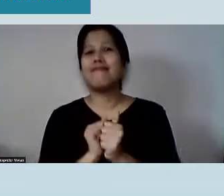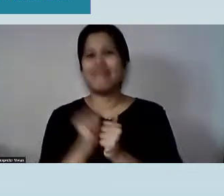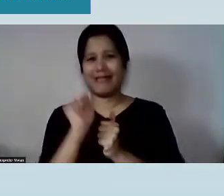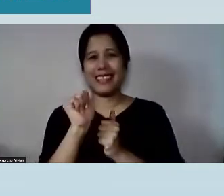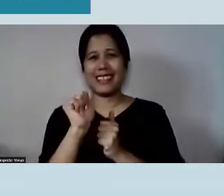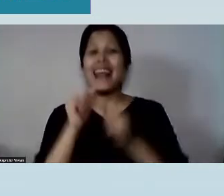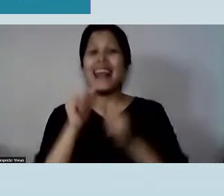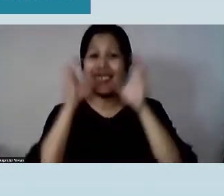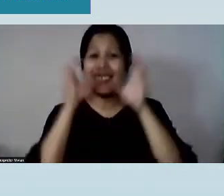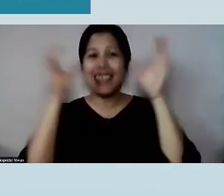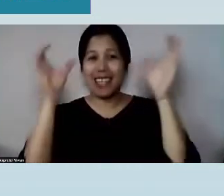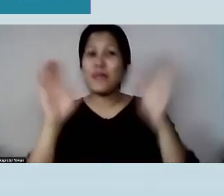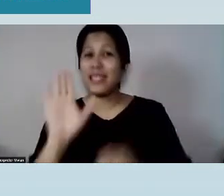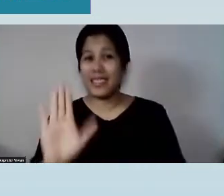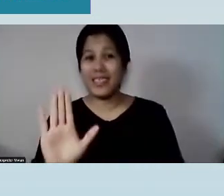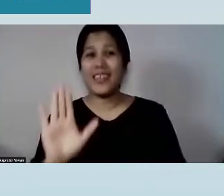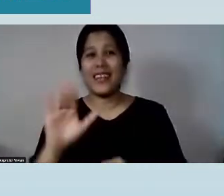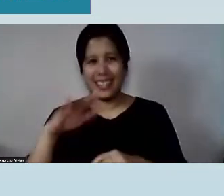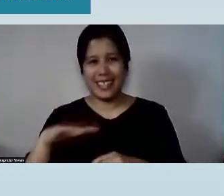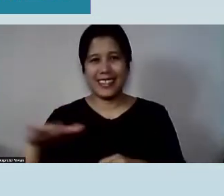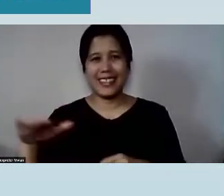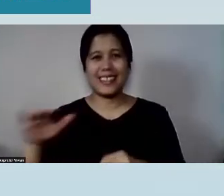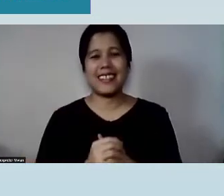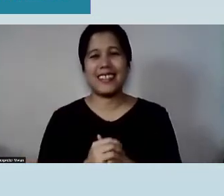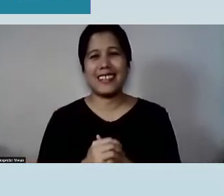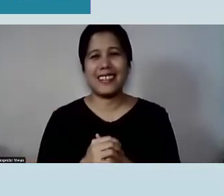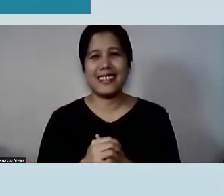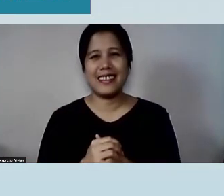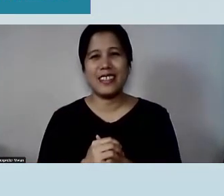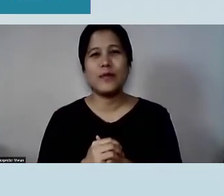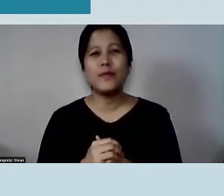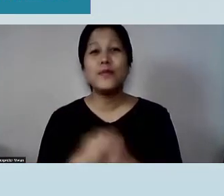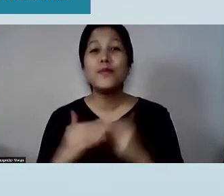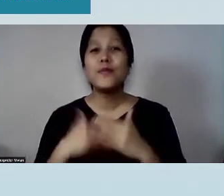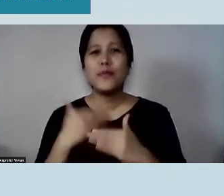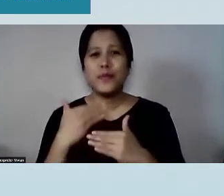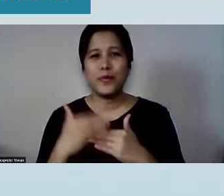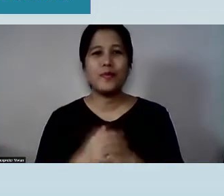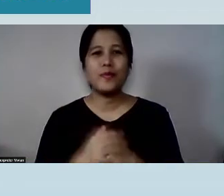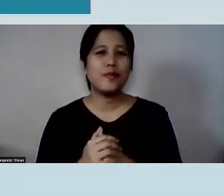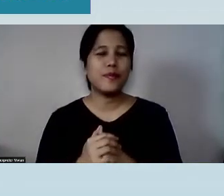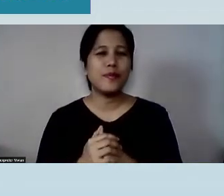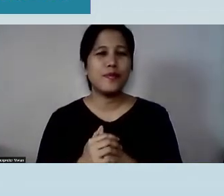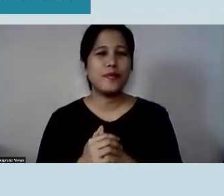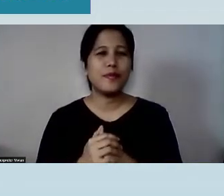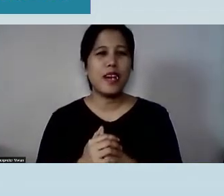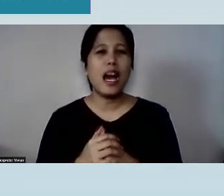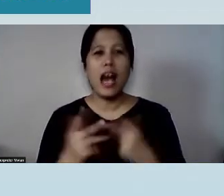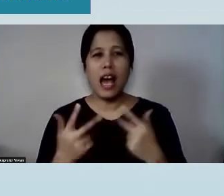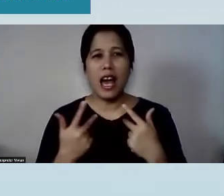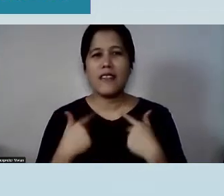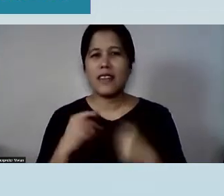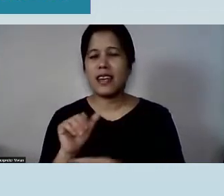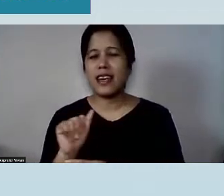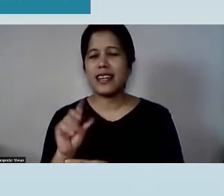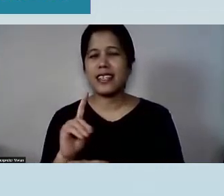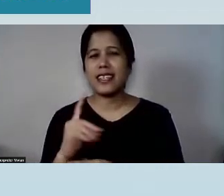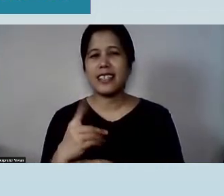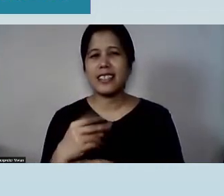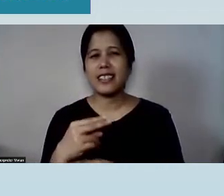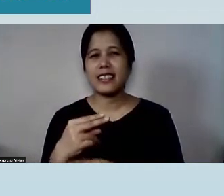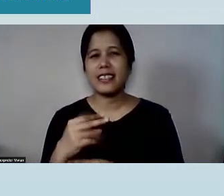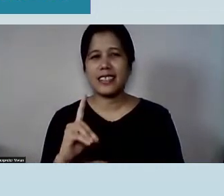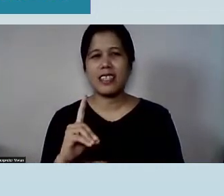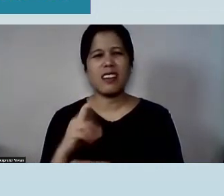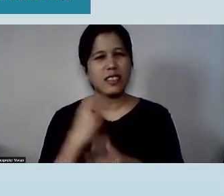Let's celebrate your child, what they're able to do. Next. So having ADHD can make it difficult